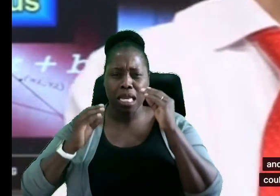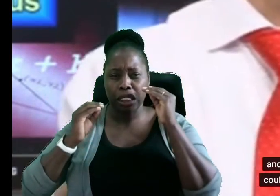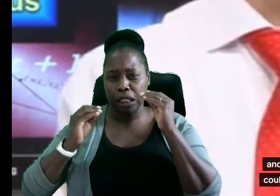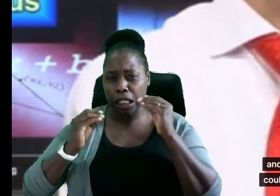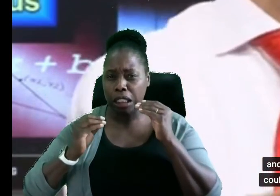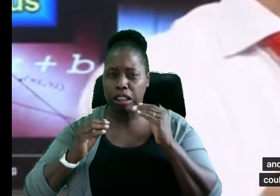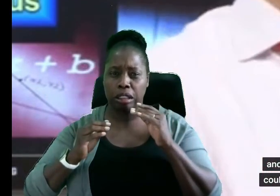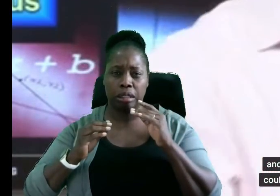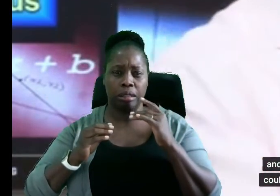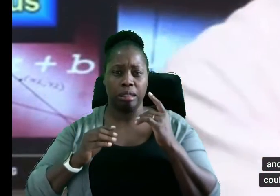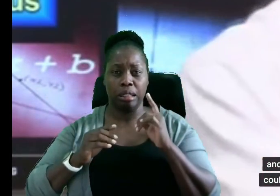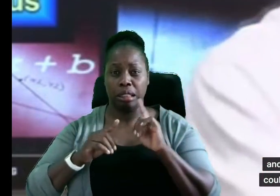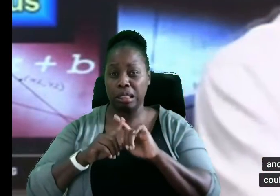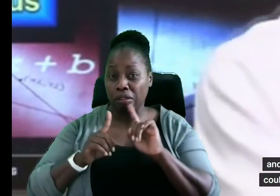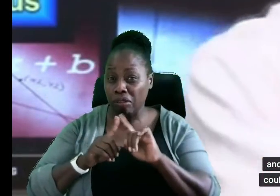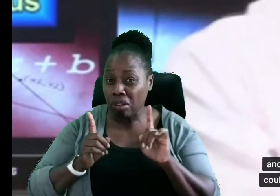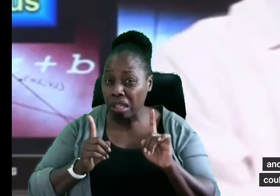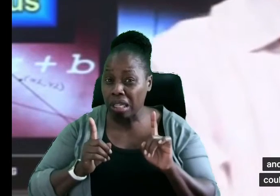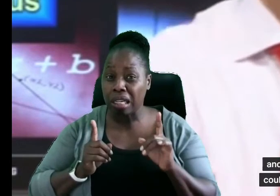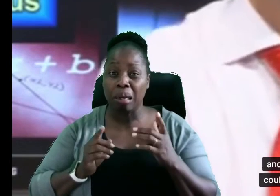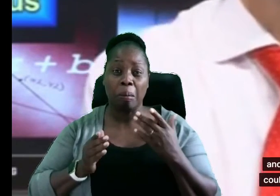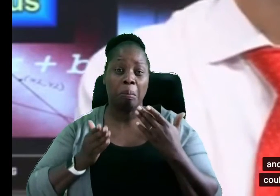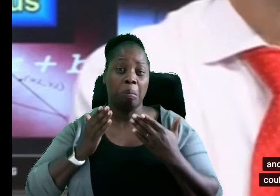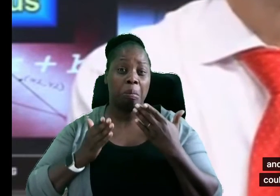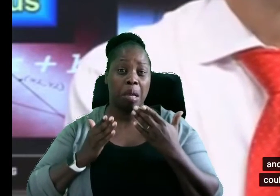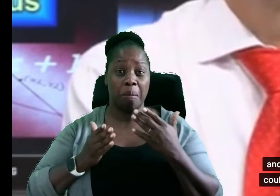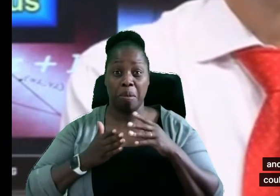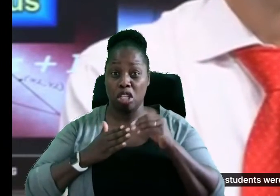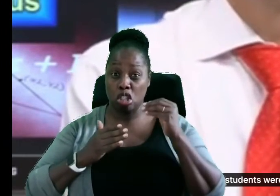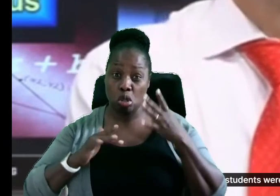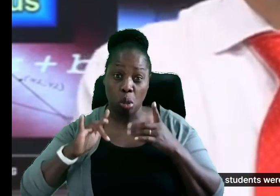be able to analyze, maybe I could teach something a different way.